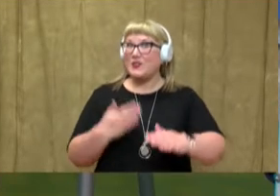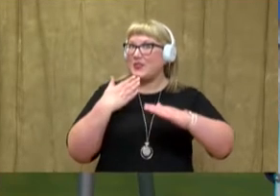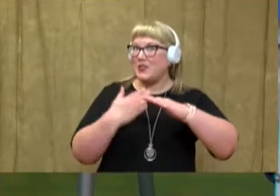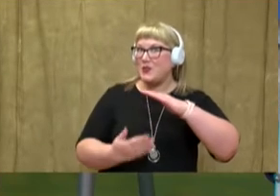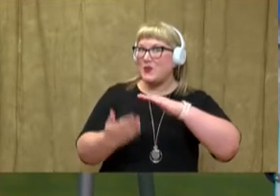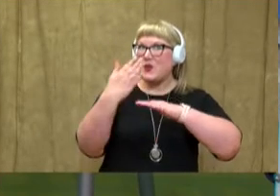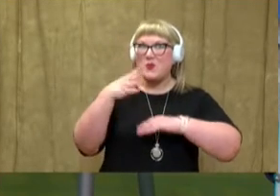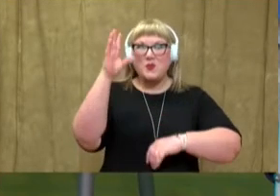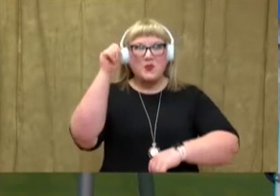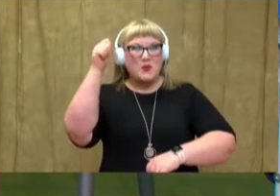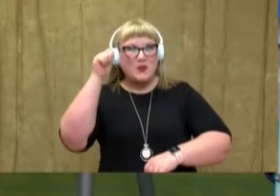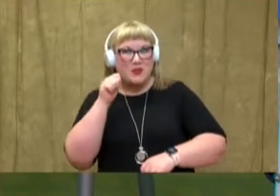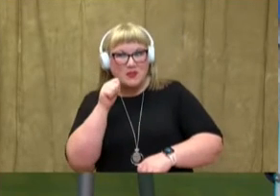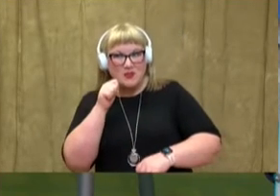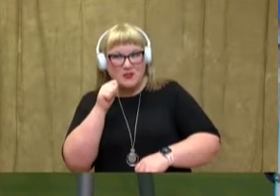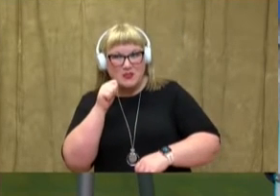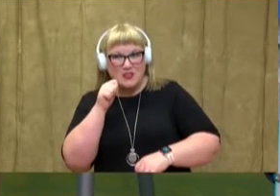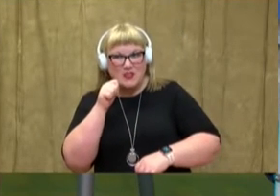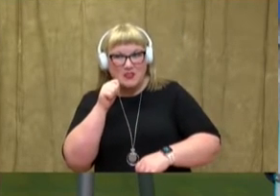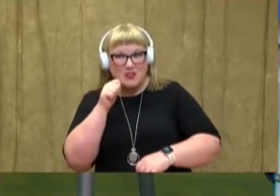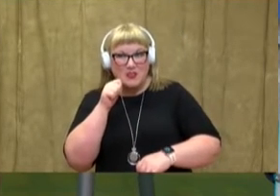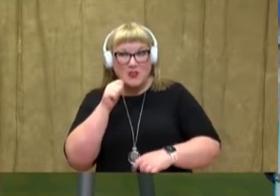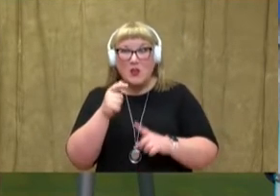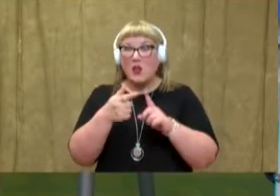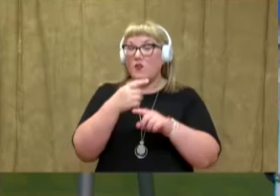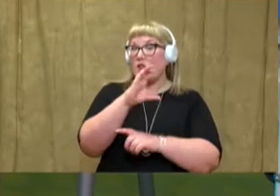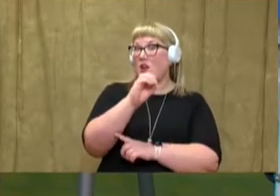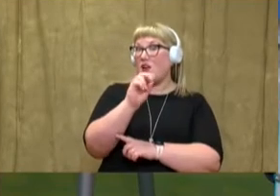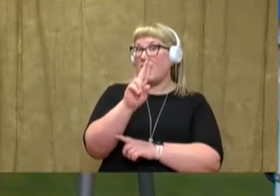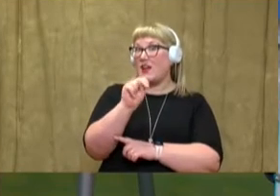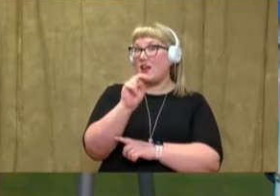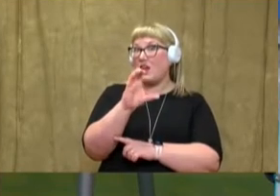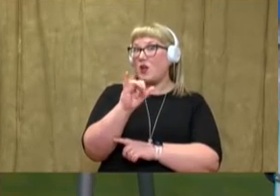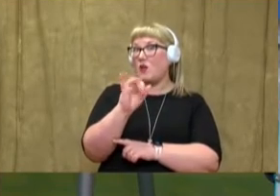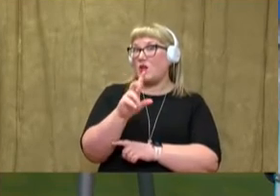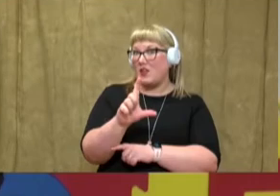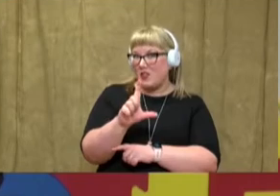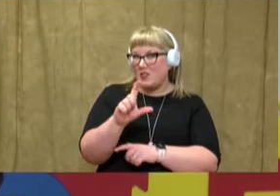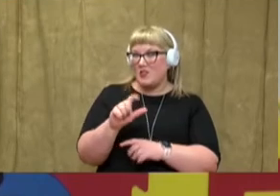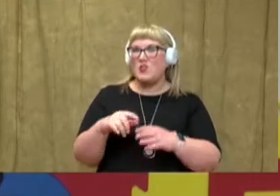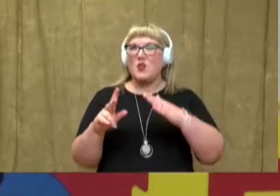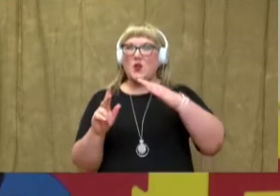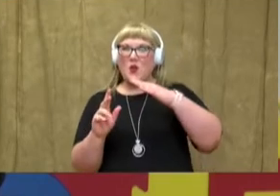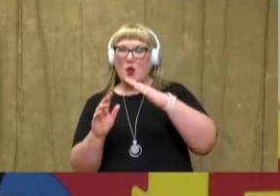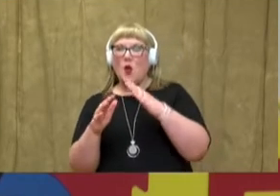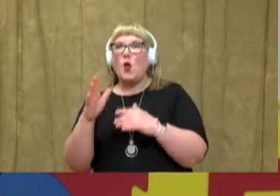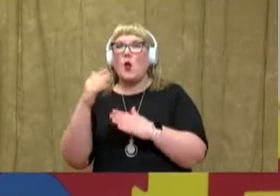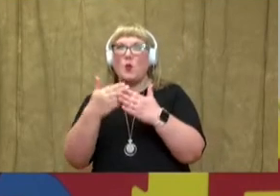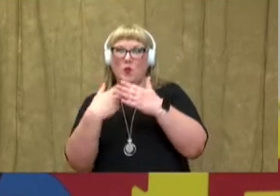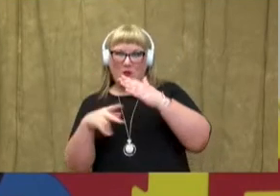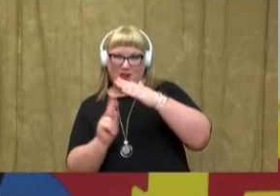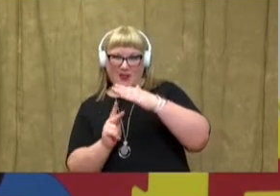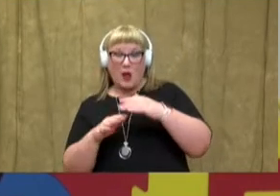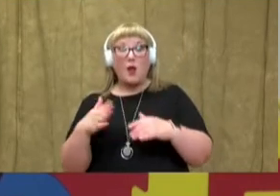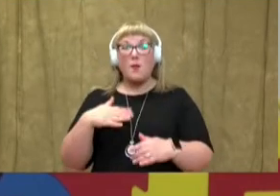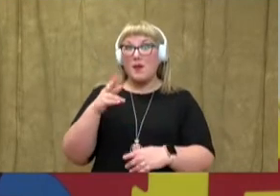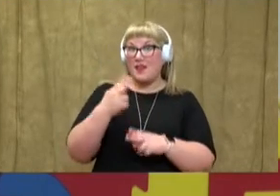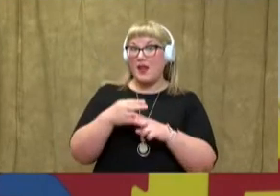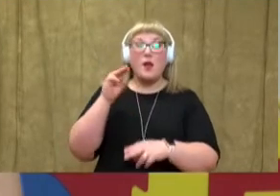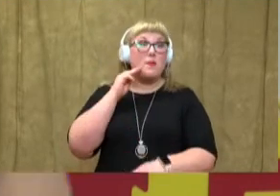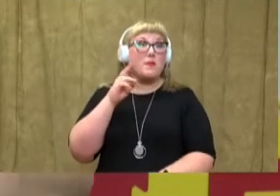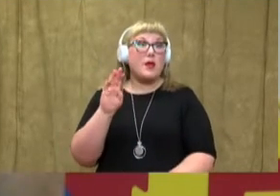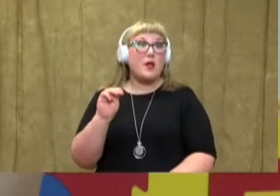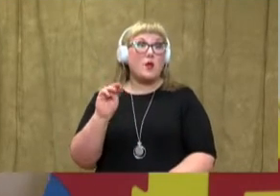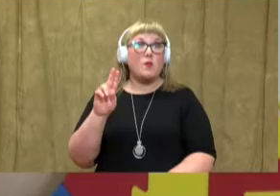Good morning, boys and girls, from Council Traditional Pre-K. My name's Ms. Moran, and